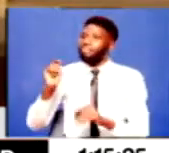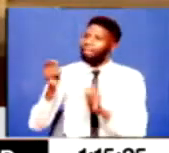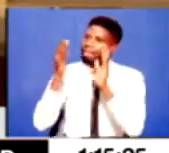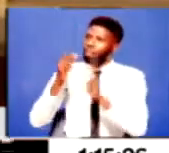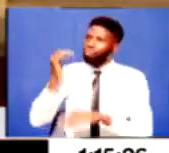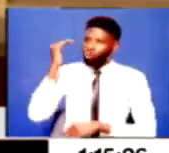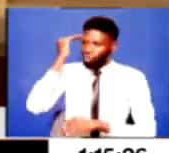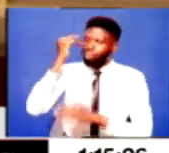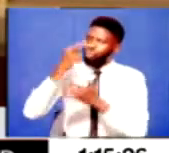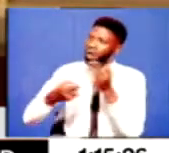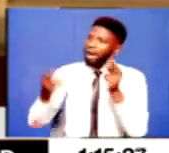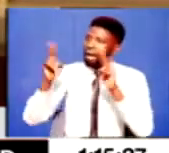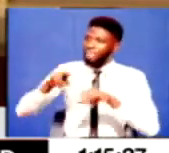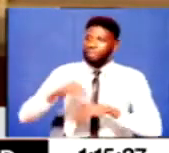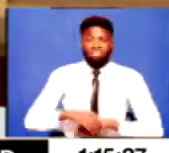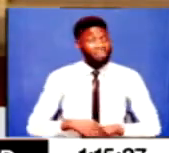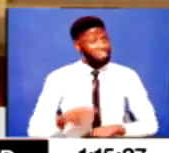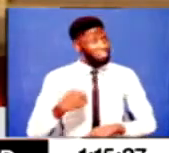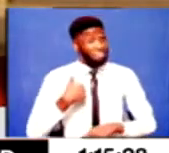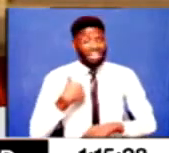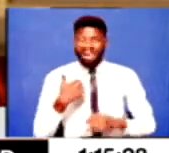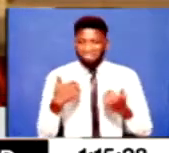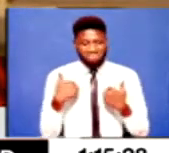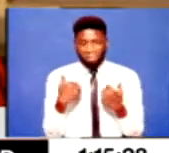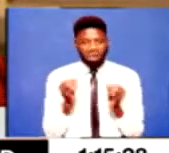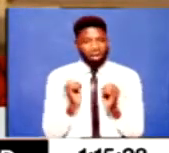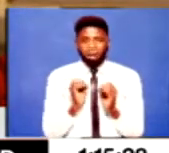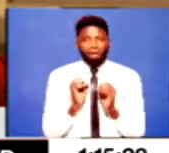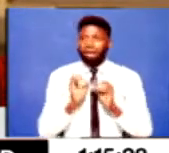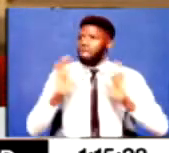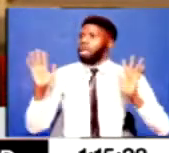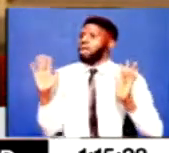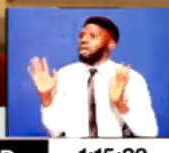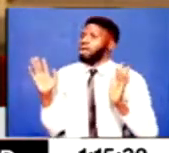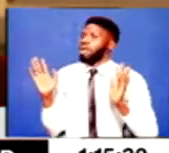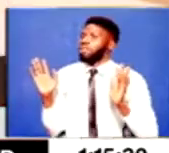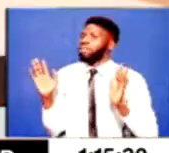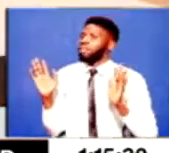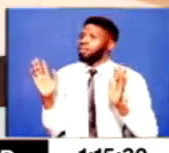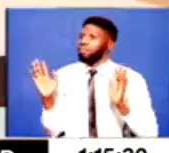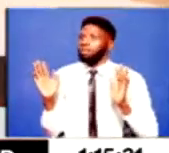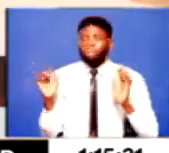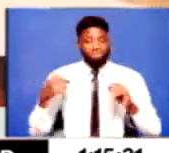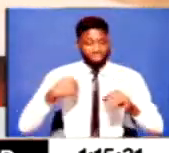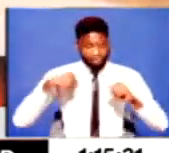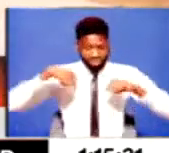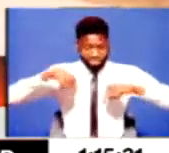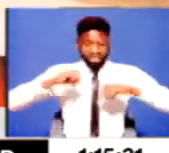Mimi sina chochote, mimi niko hapa Kenya tu.